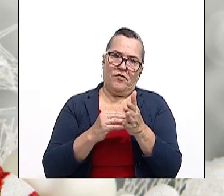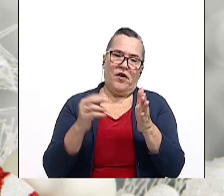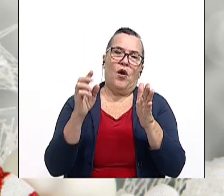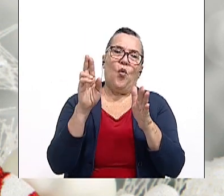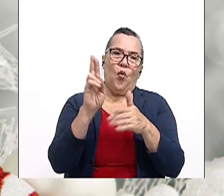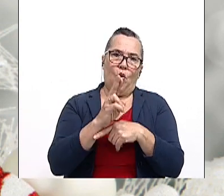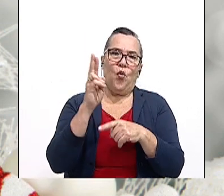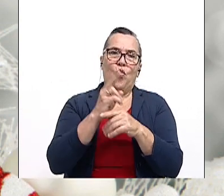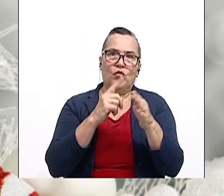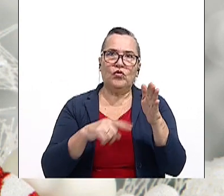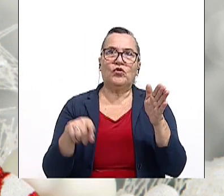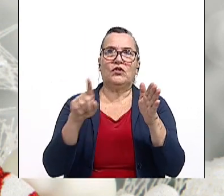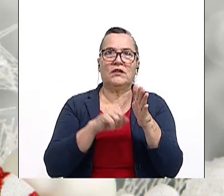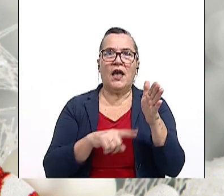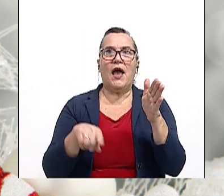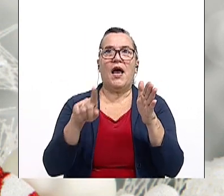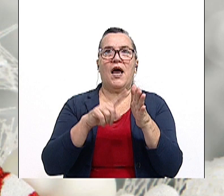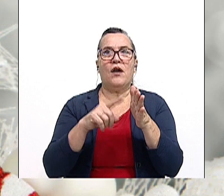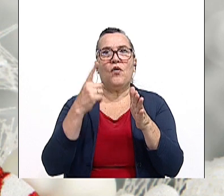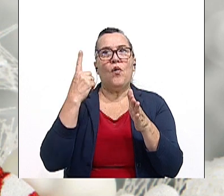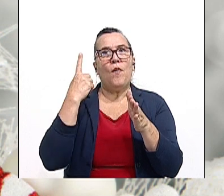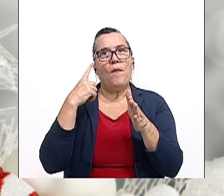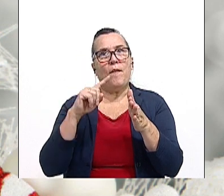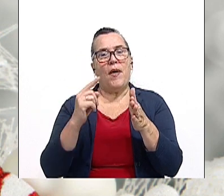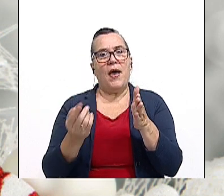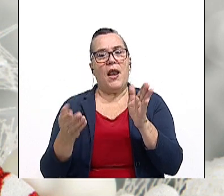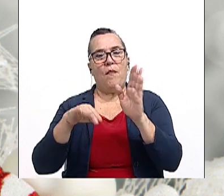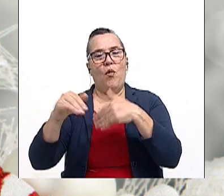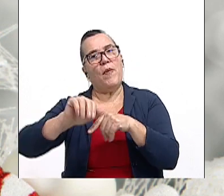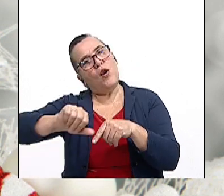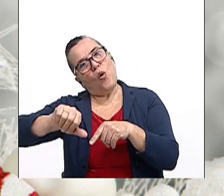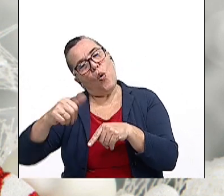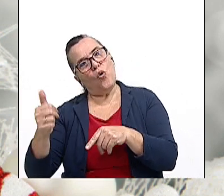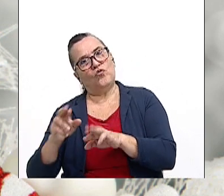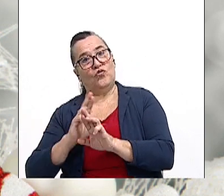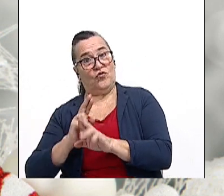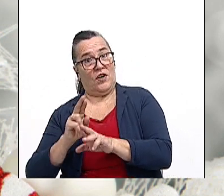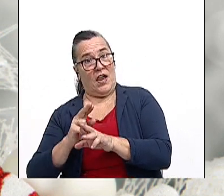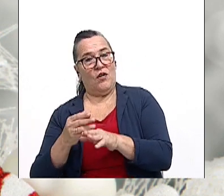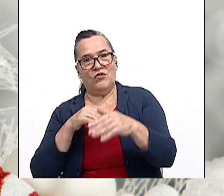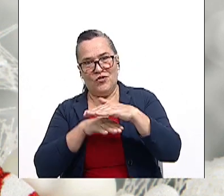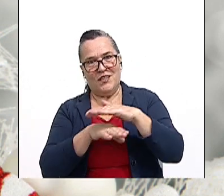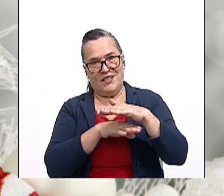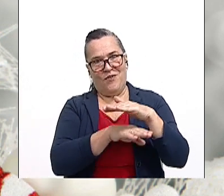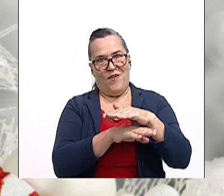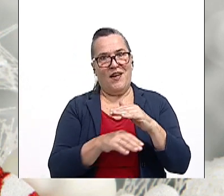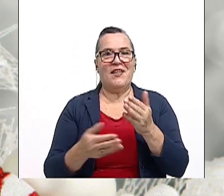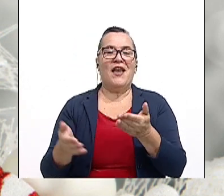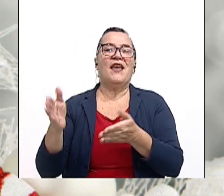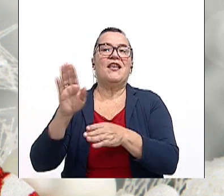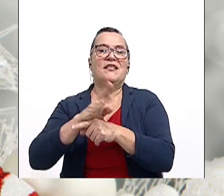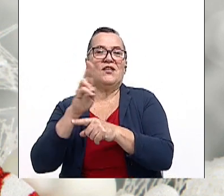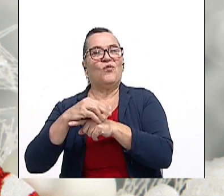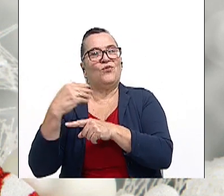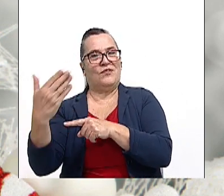Recycle to use them later to wrap other presents. Very good. That's right. That's correct. And